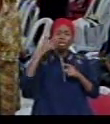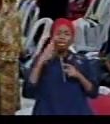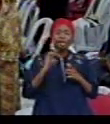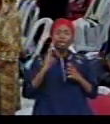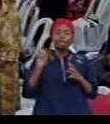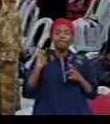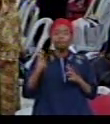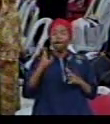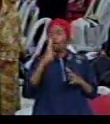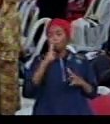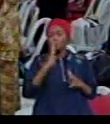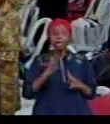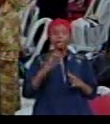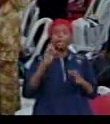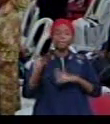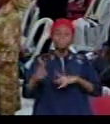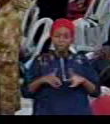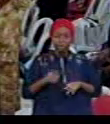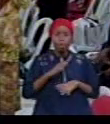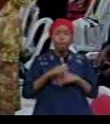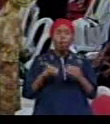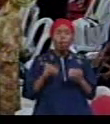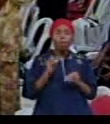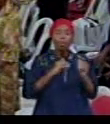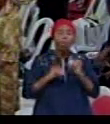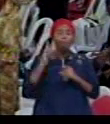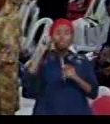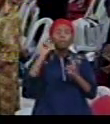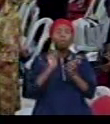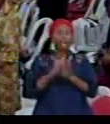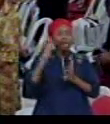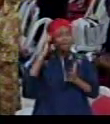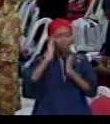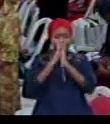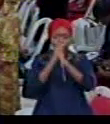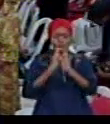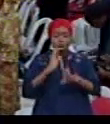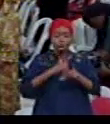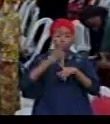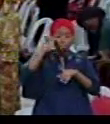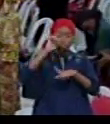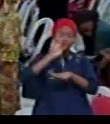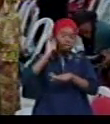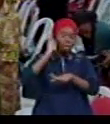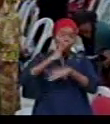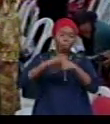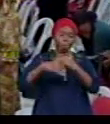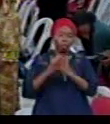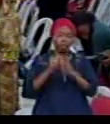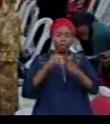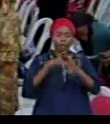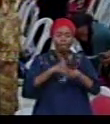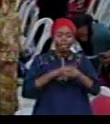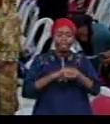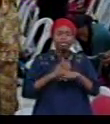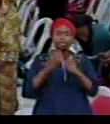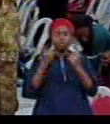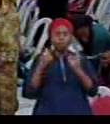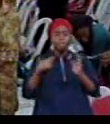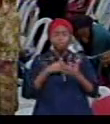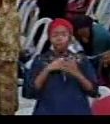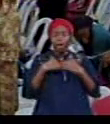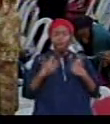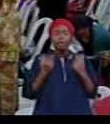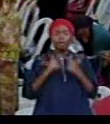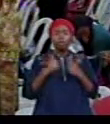And it says in verse 2, O thou that hearest prayer, unto thee shall all flesh come. We have approached, we have come to the